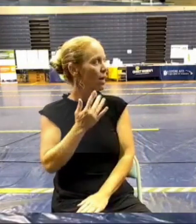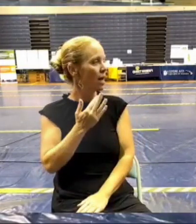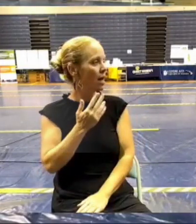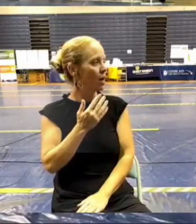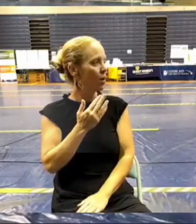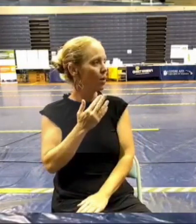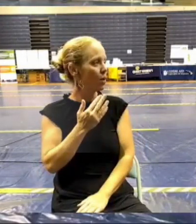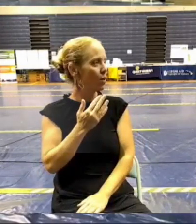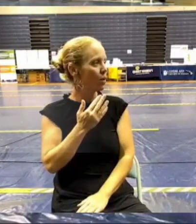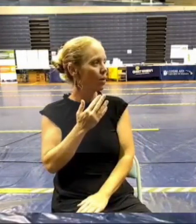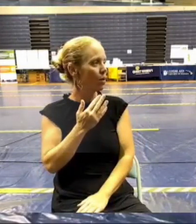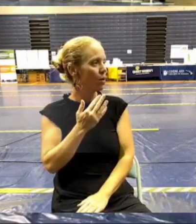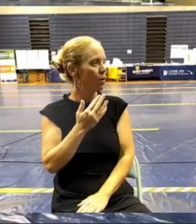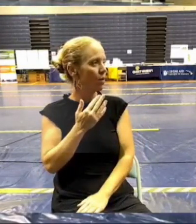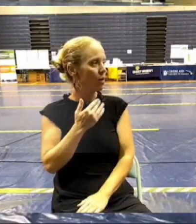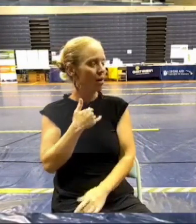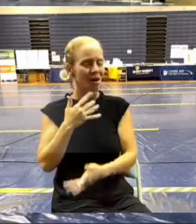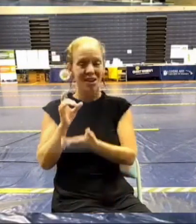hang on.